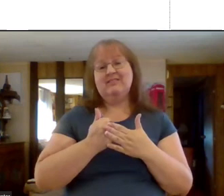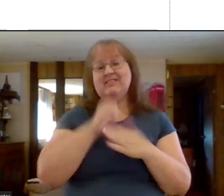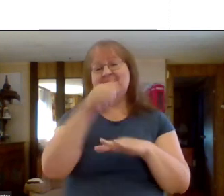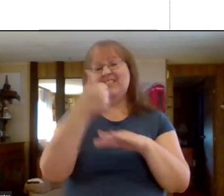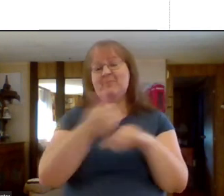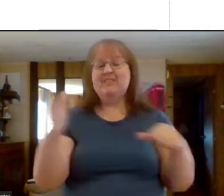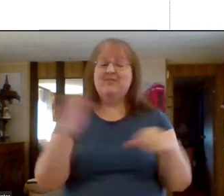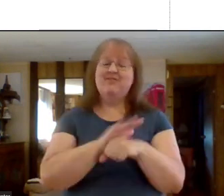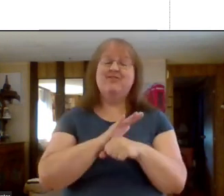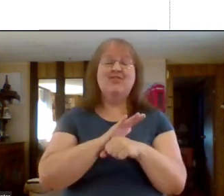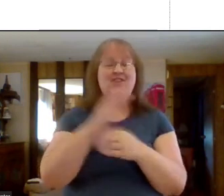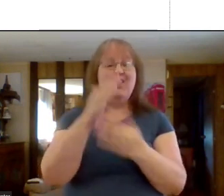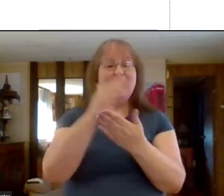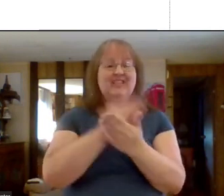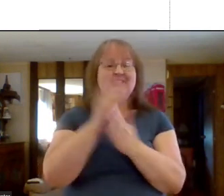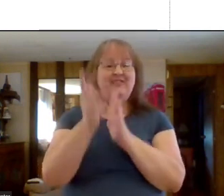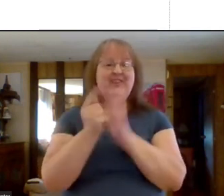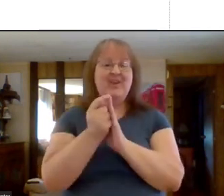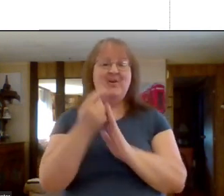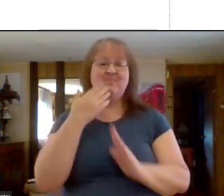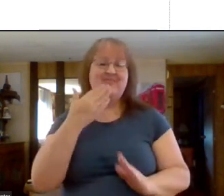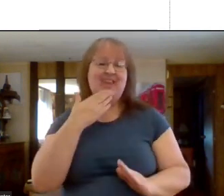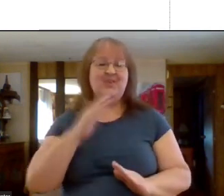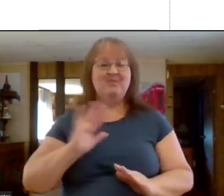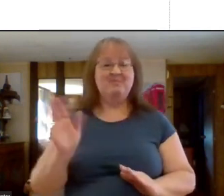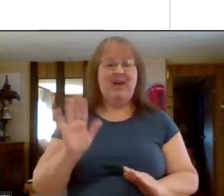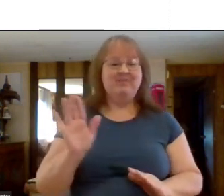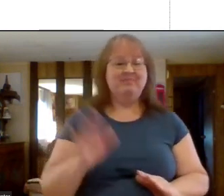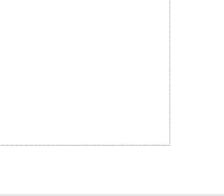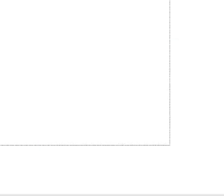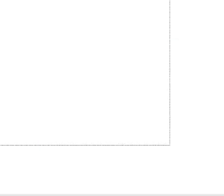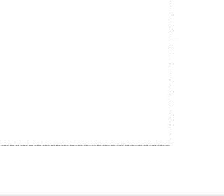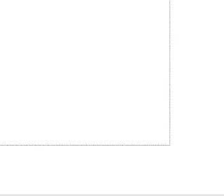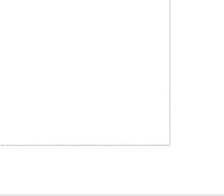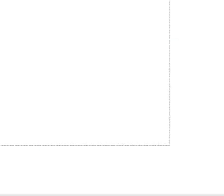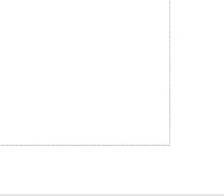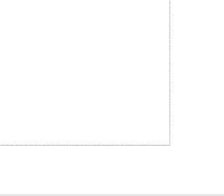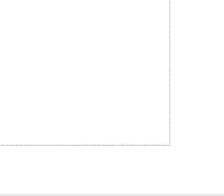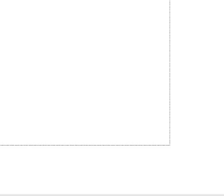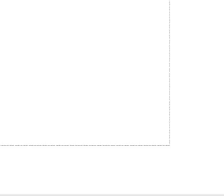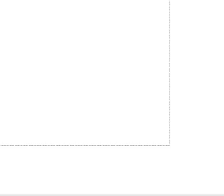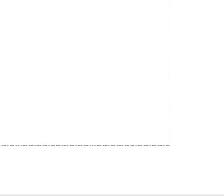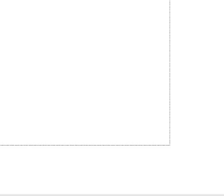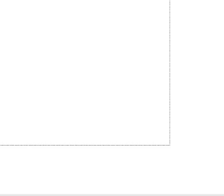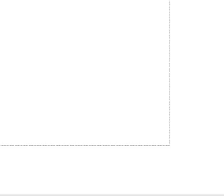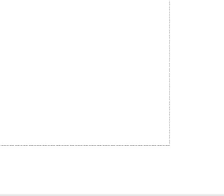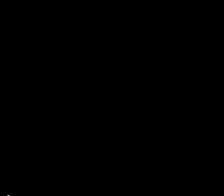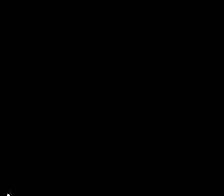interpreters for helping us create this full lesson video. Thank you so much.